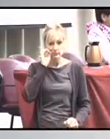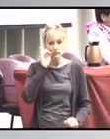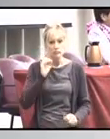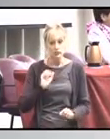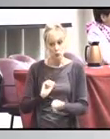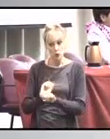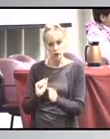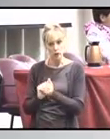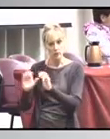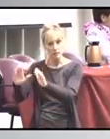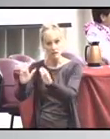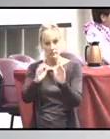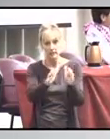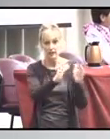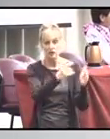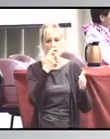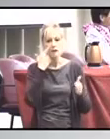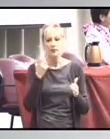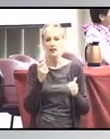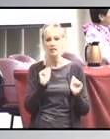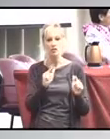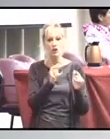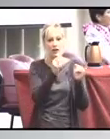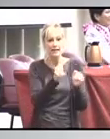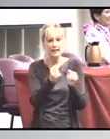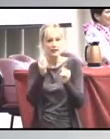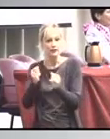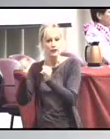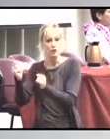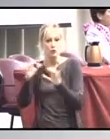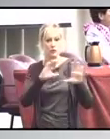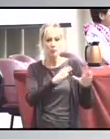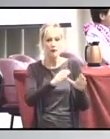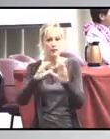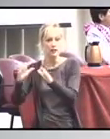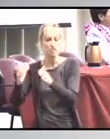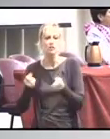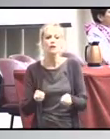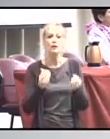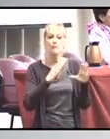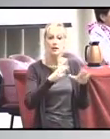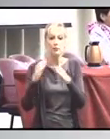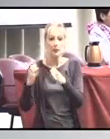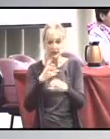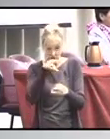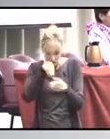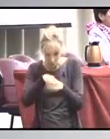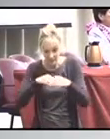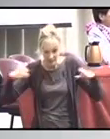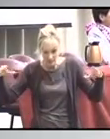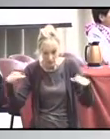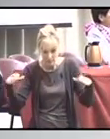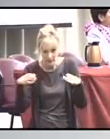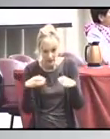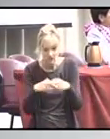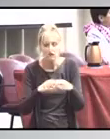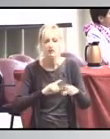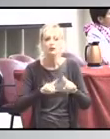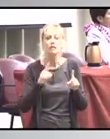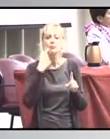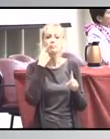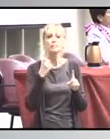those populations, because they're all individual populations. So there are many populations within the population, but also